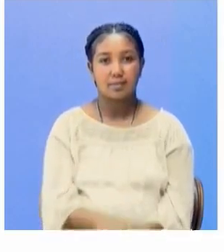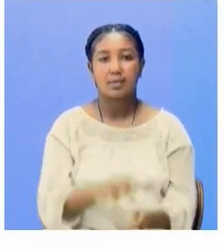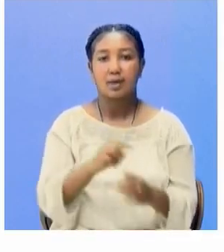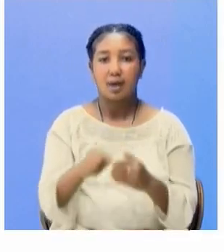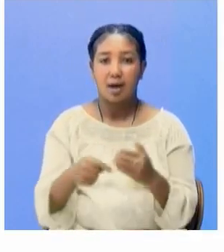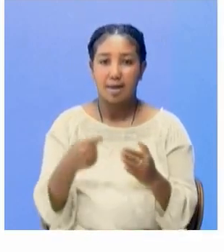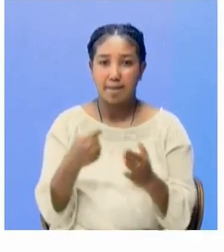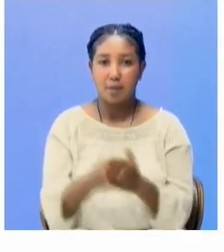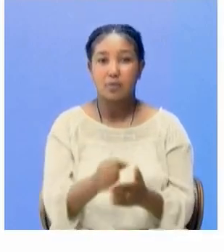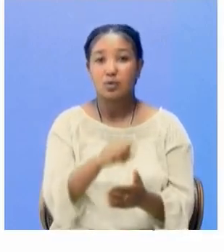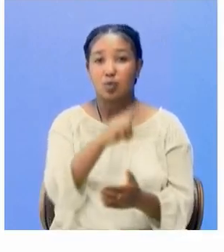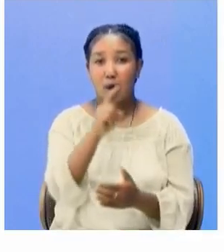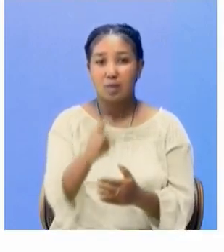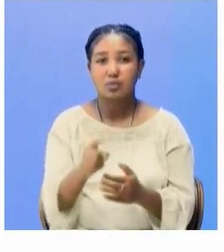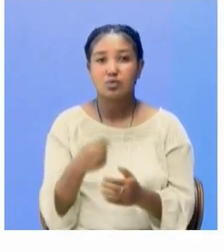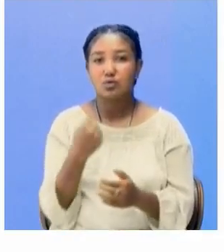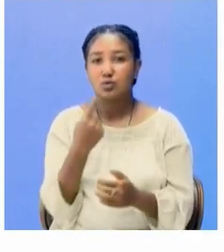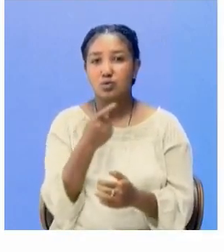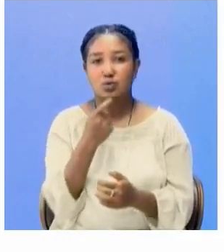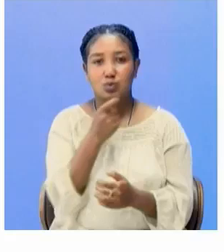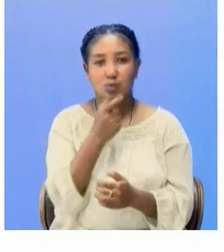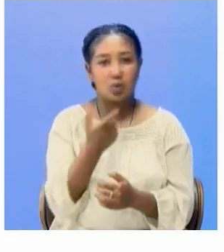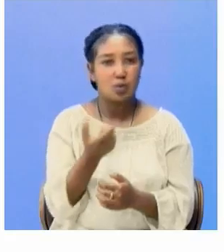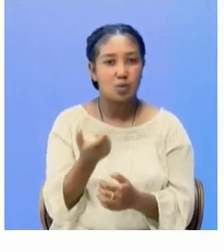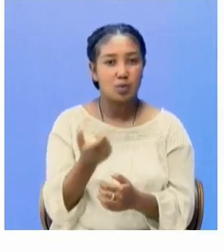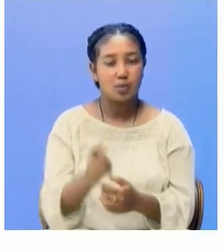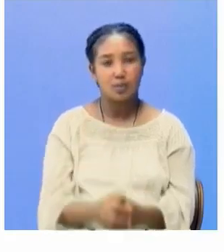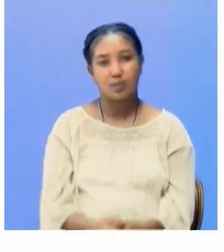about or to ask who